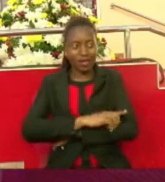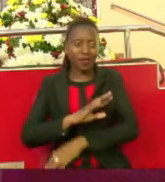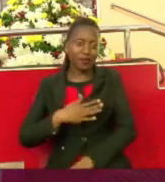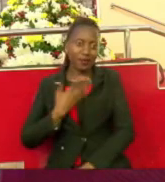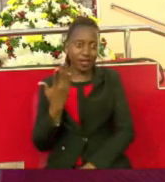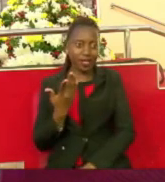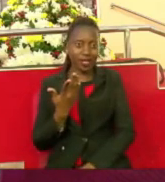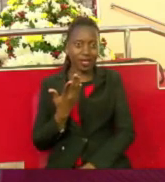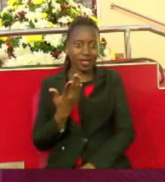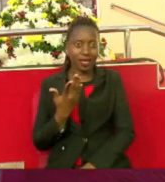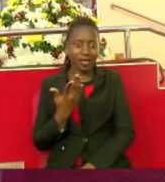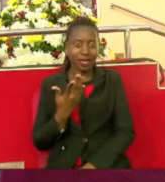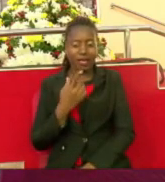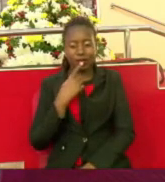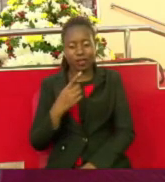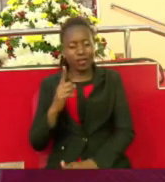And she was telling me